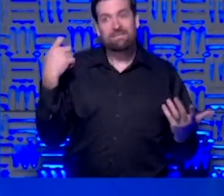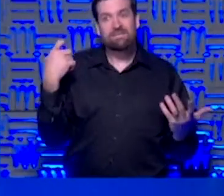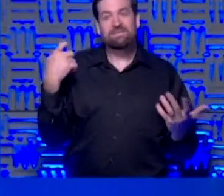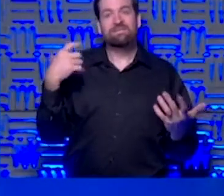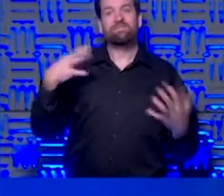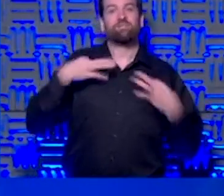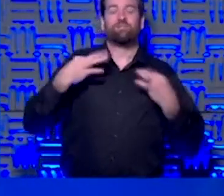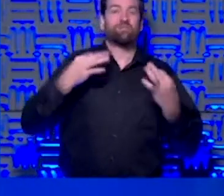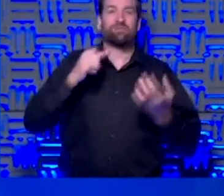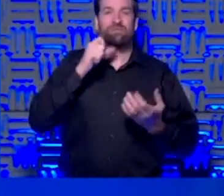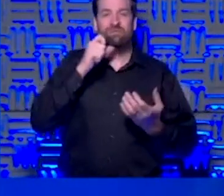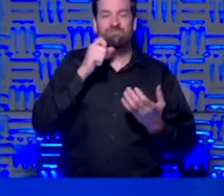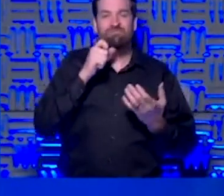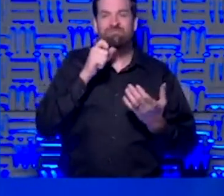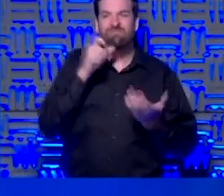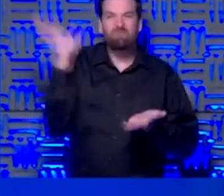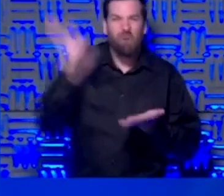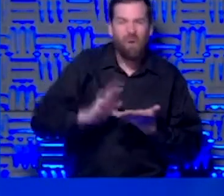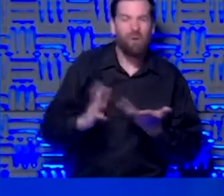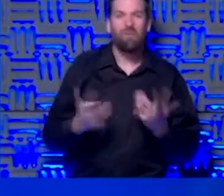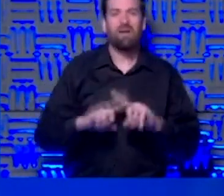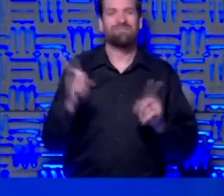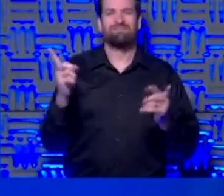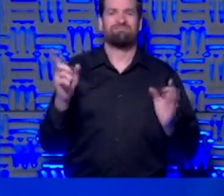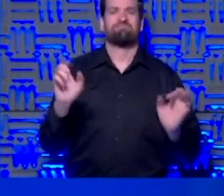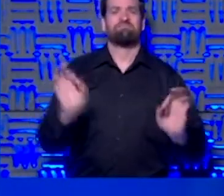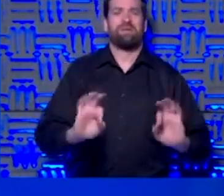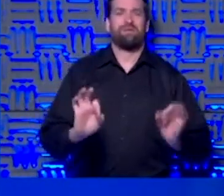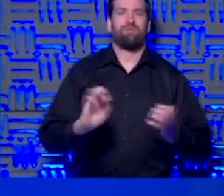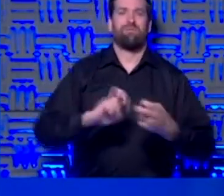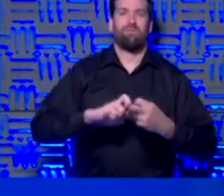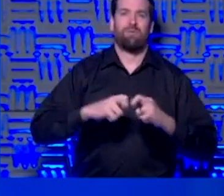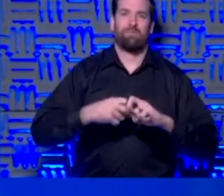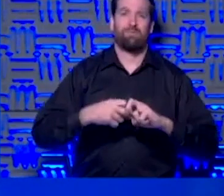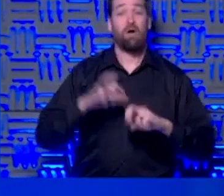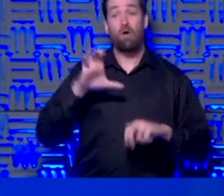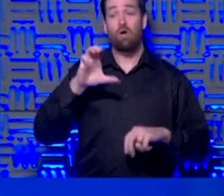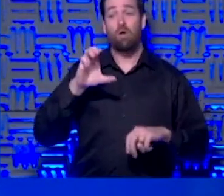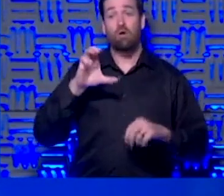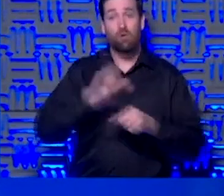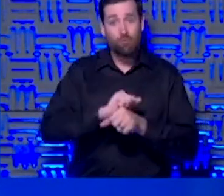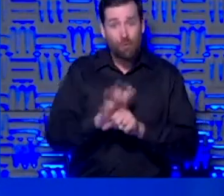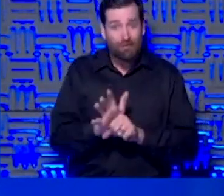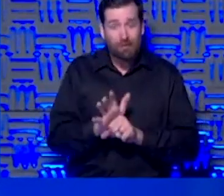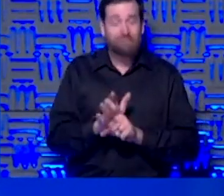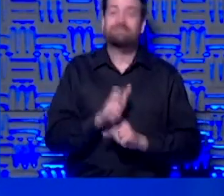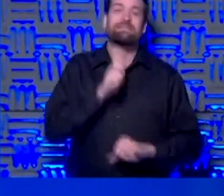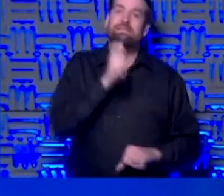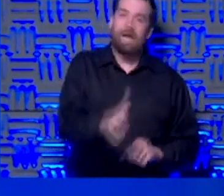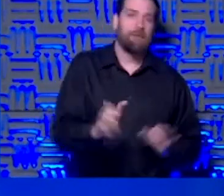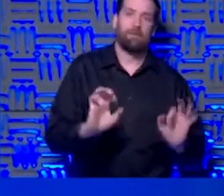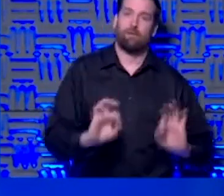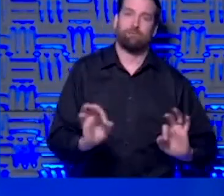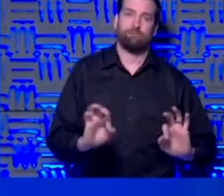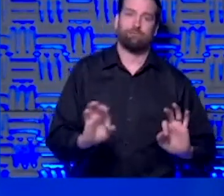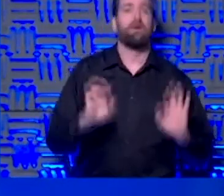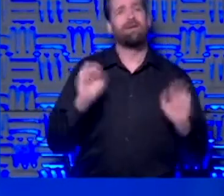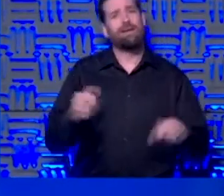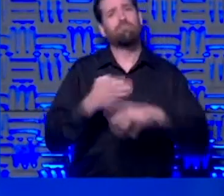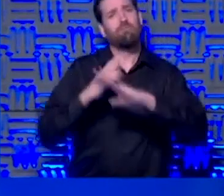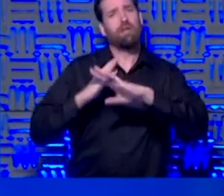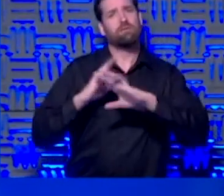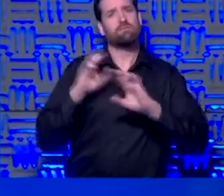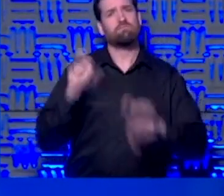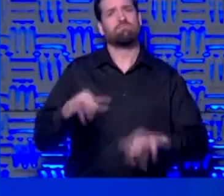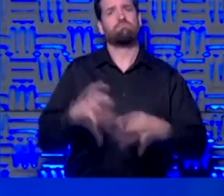blouse is too short, that's a minor problem. Yeah. Coronavirus, not a minor problem. And we can prevent it. That's